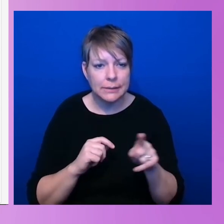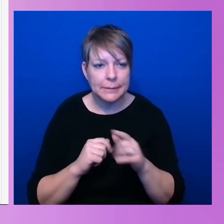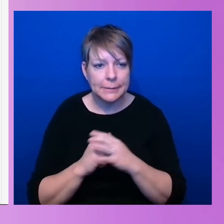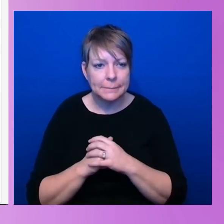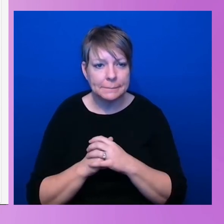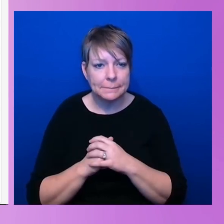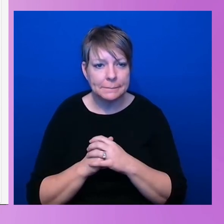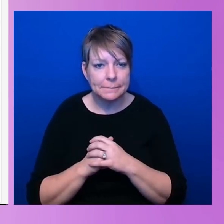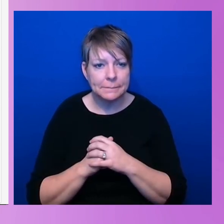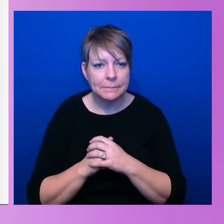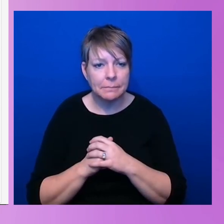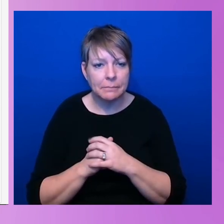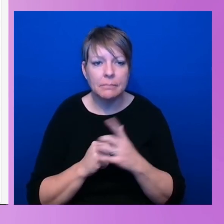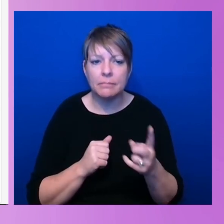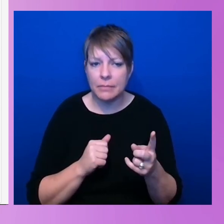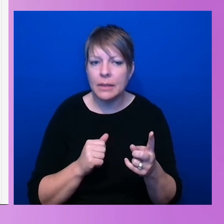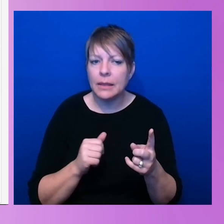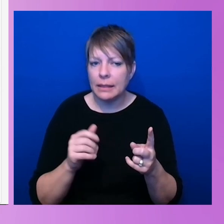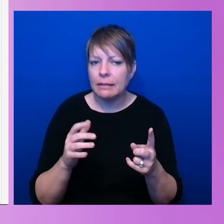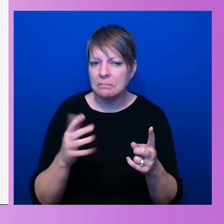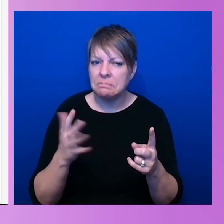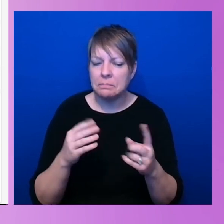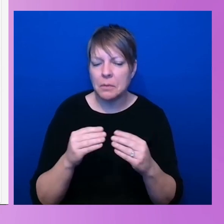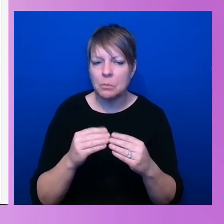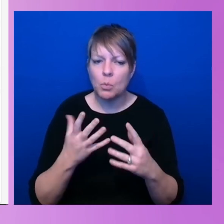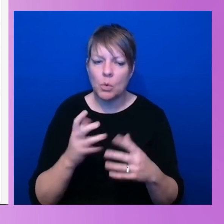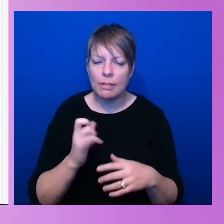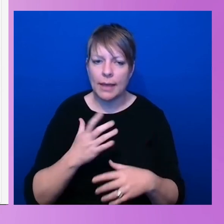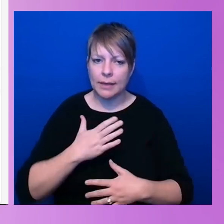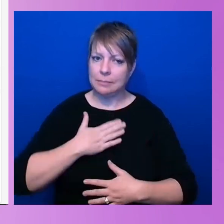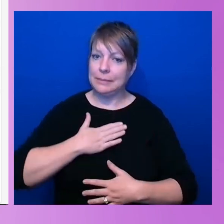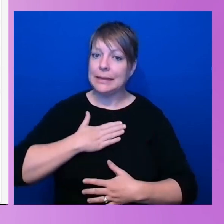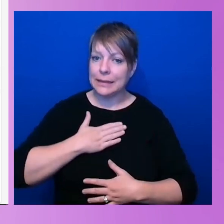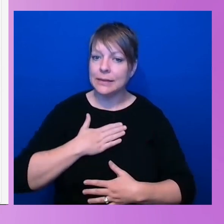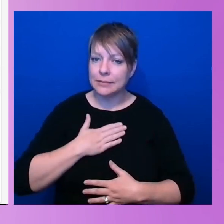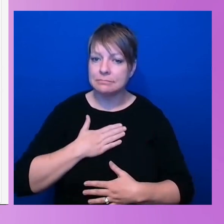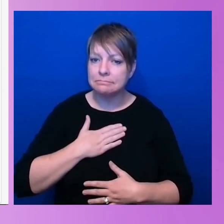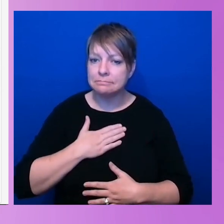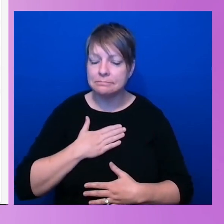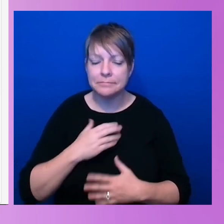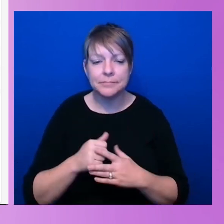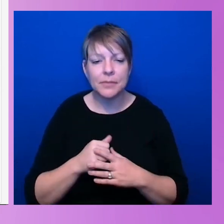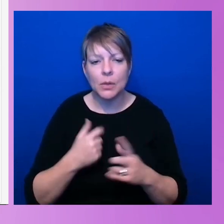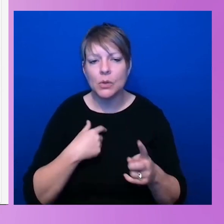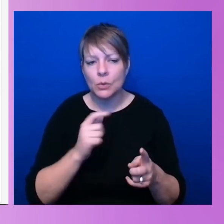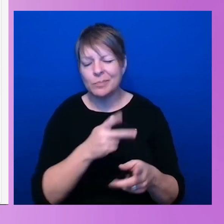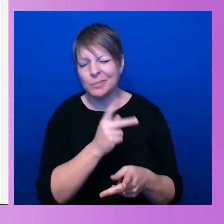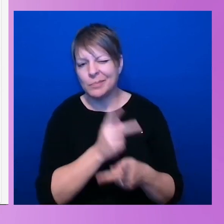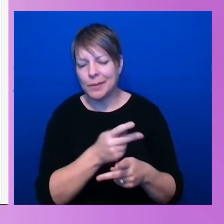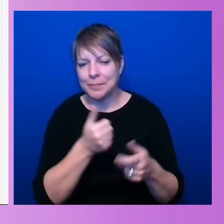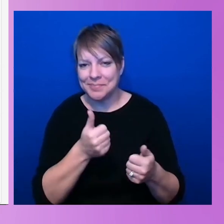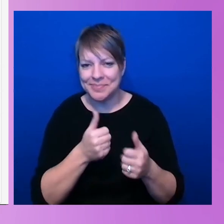This tone here feels a little bit more like authentically the way that I speak. So we'll keep this one.